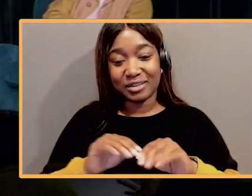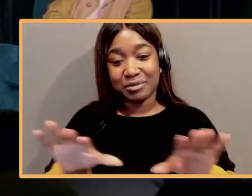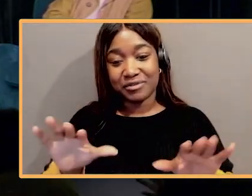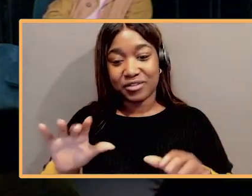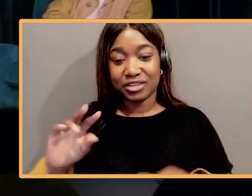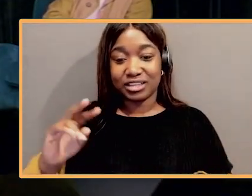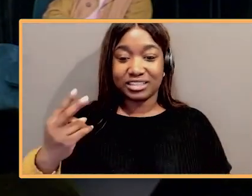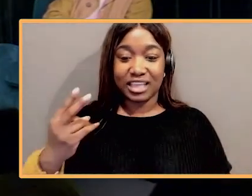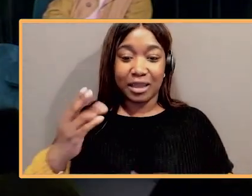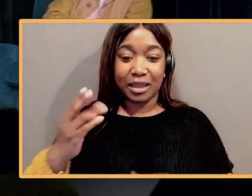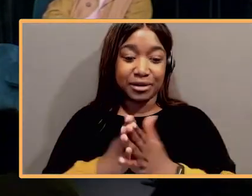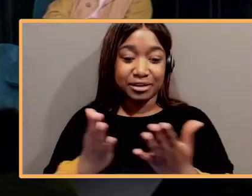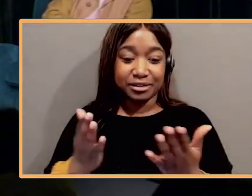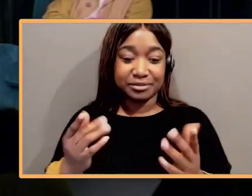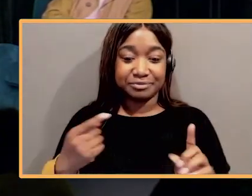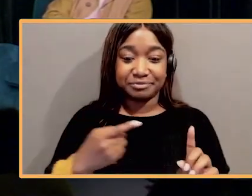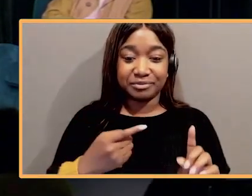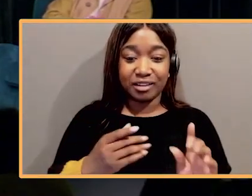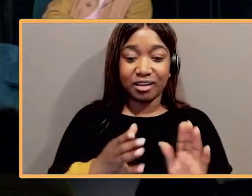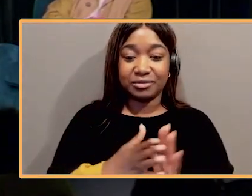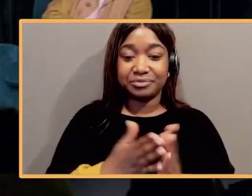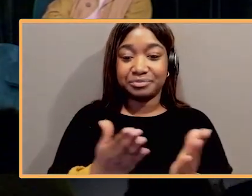second book. Thank you.